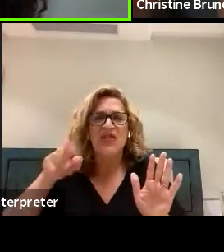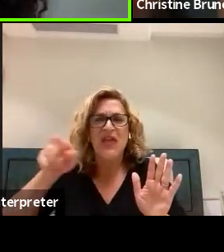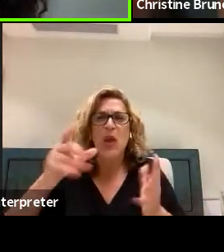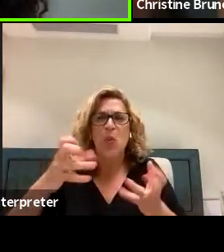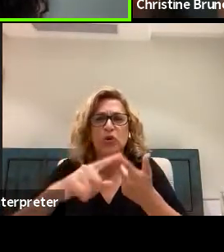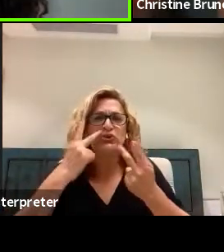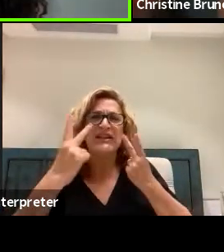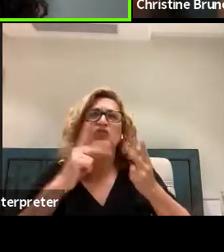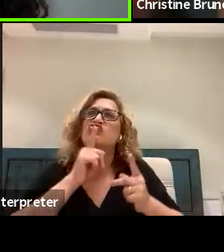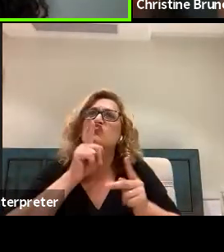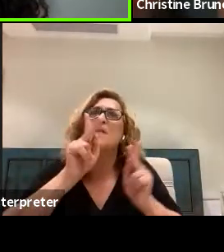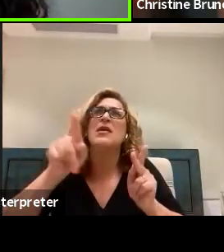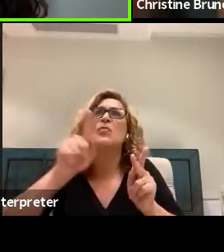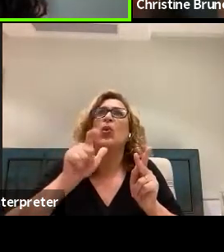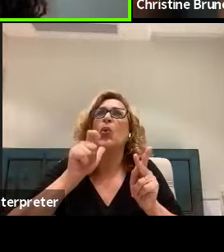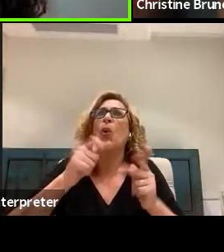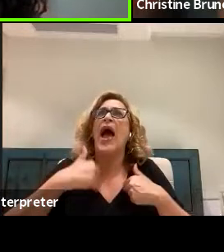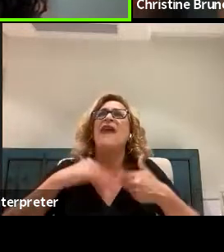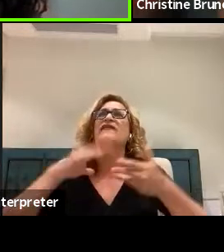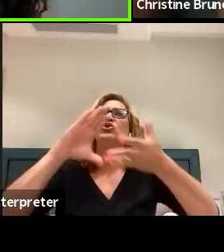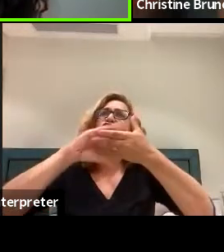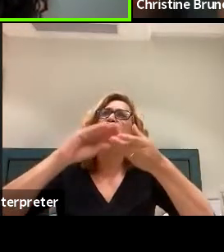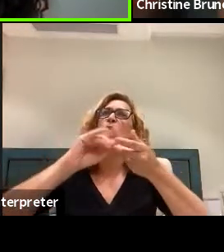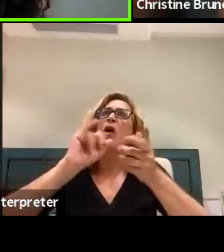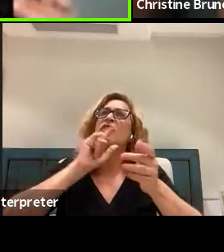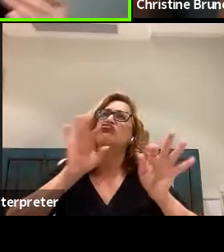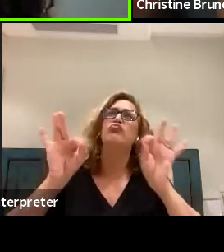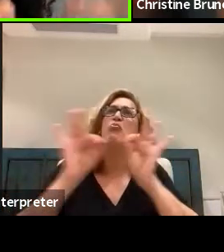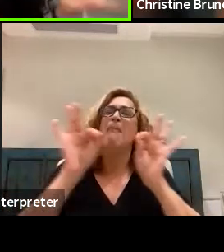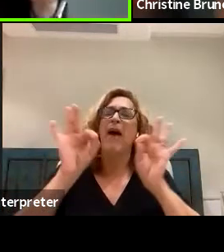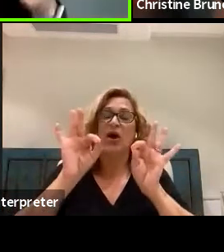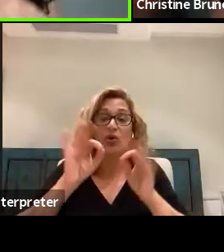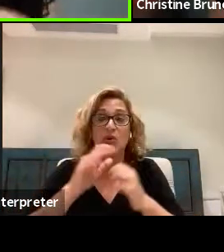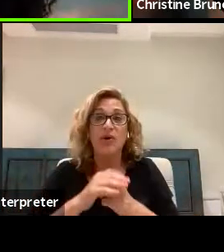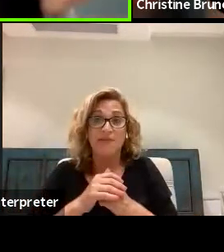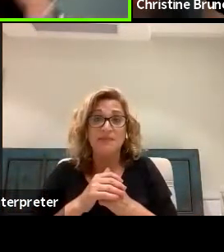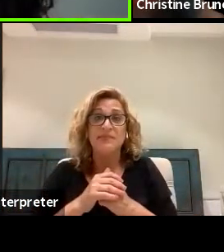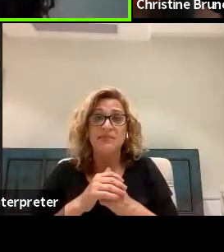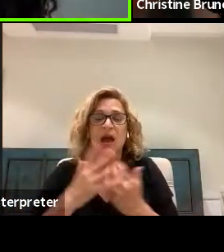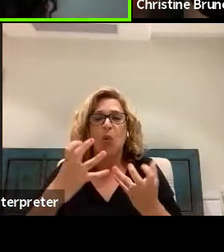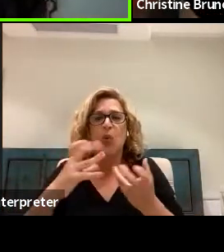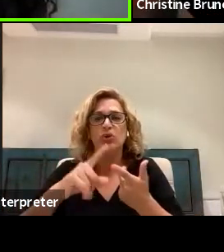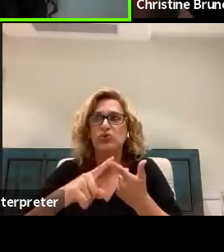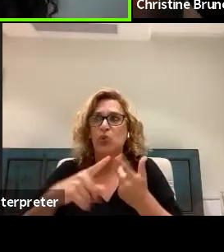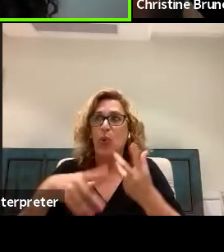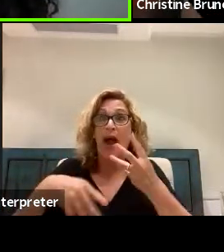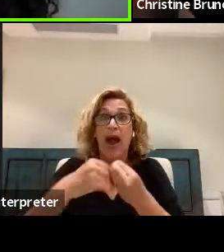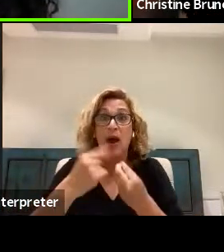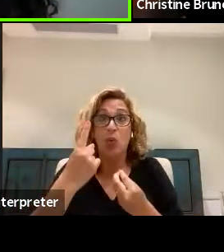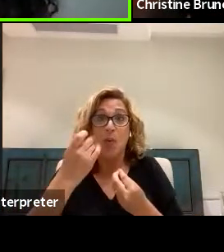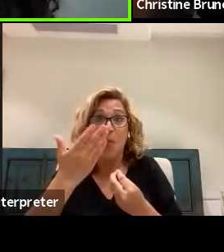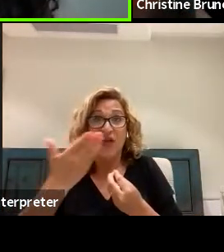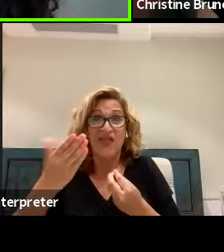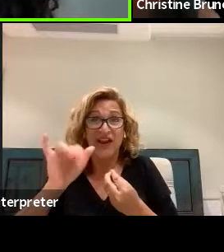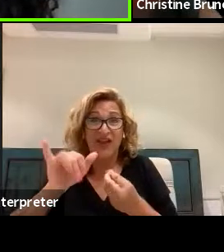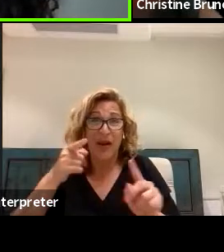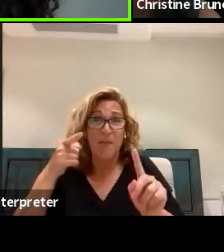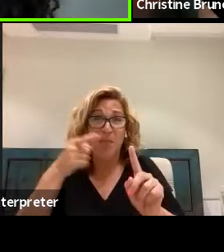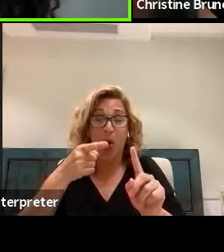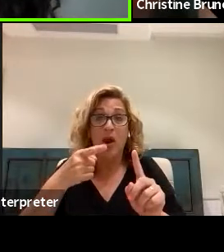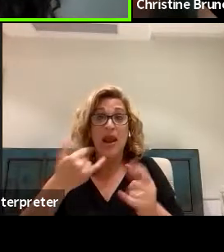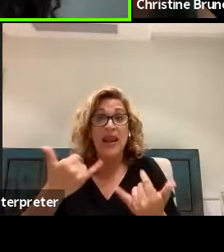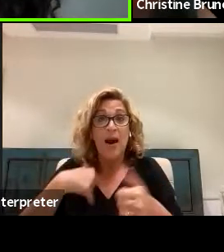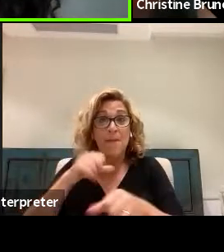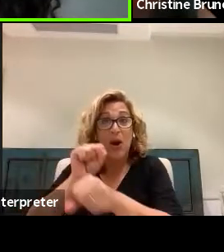and narratives that matter, right? And so I just want to say one other thing to that point is now in my